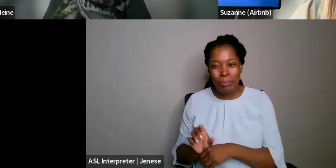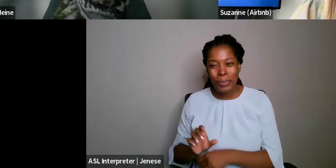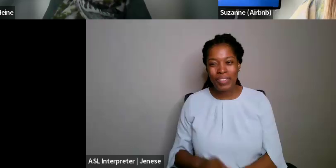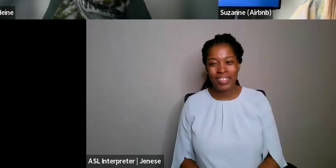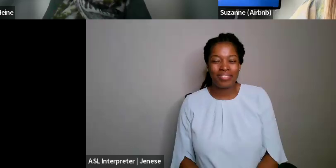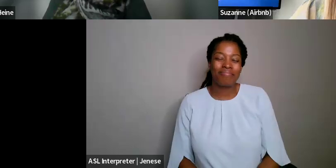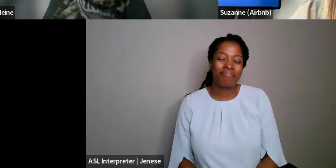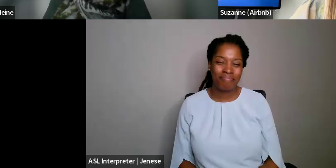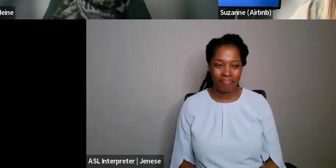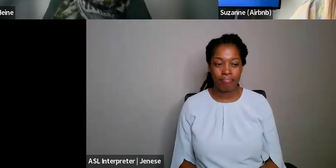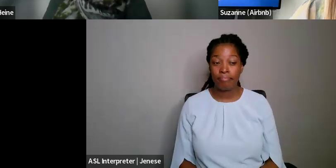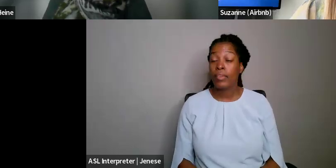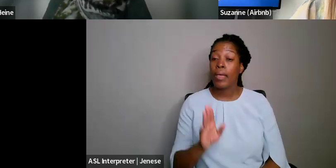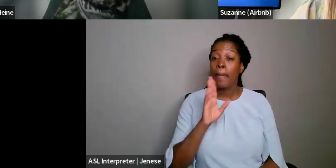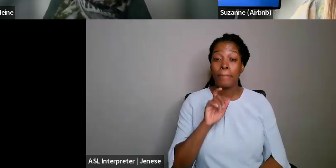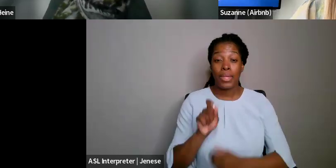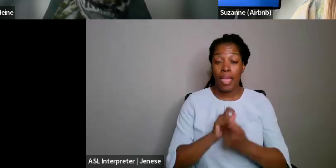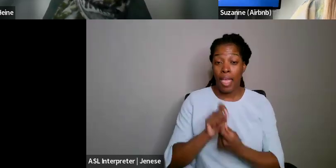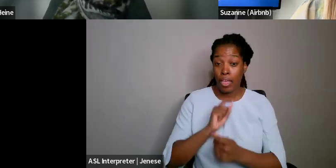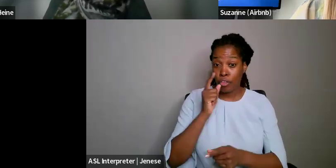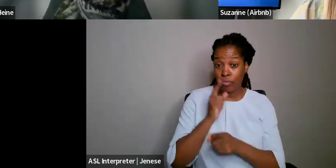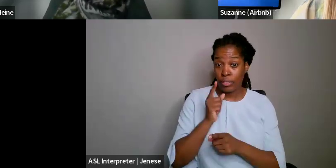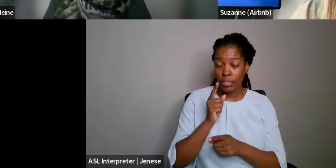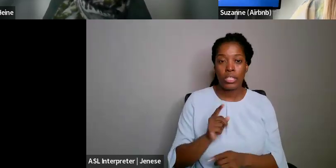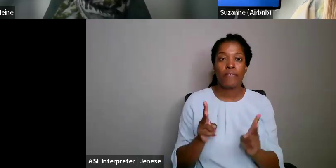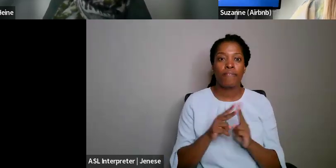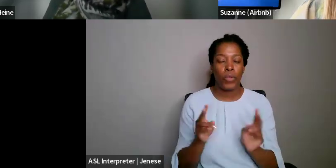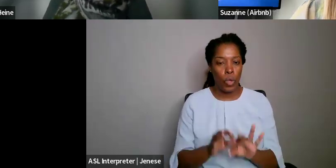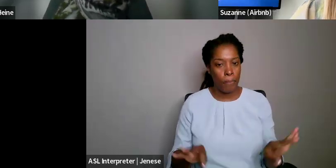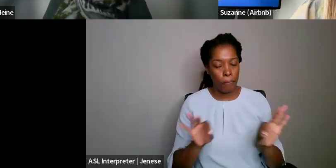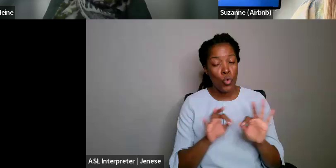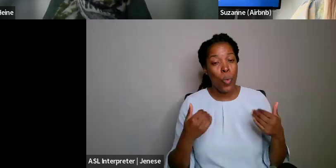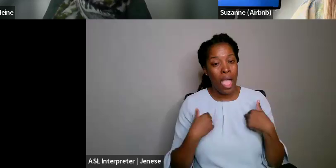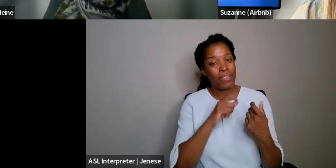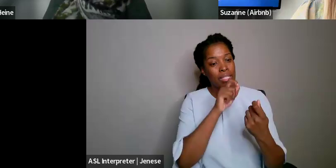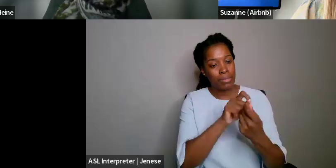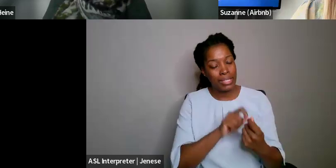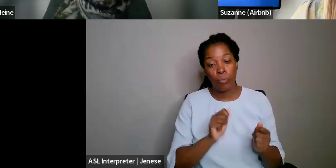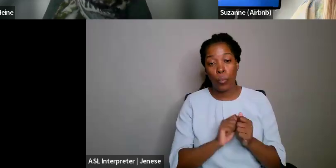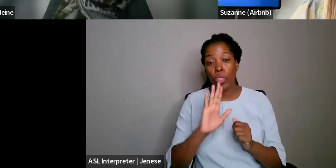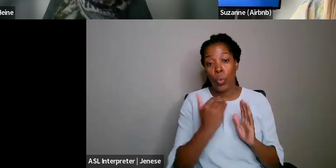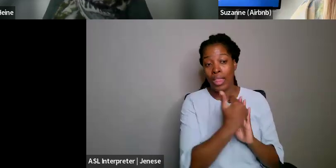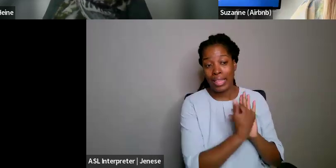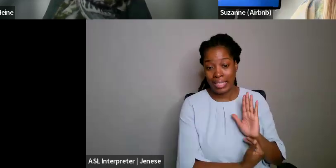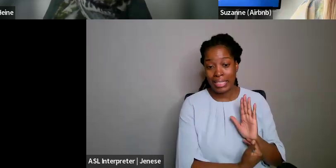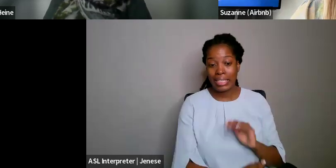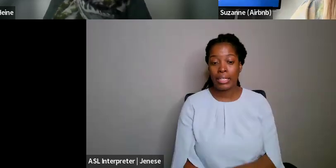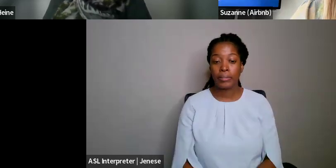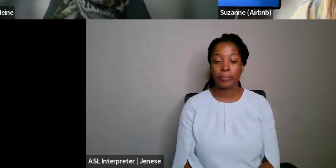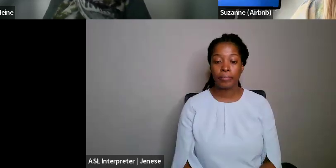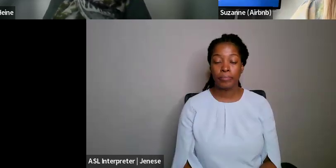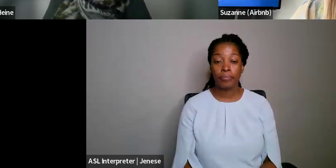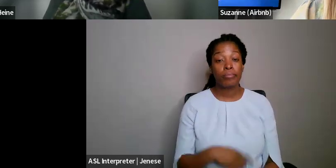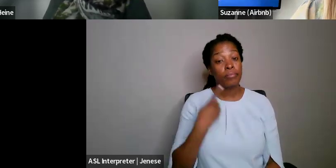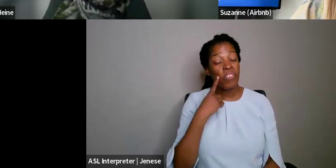really important to ensure that you have really accurate details in your listing, like Suzanne said. Like for example, you have to